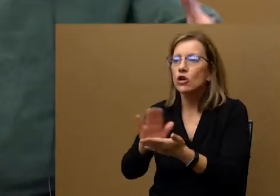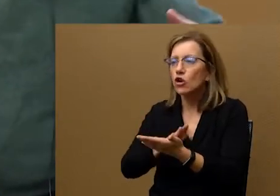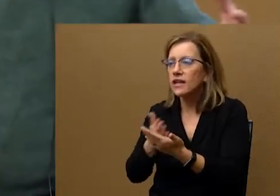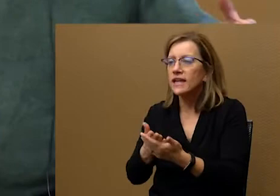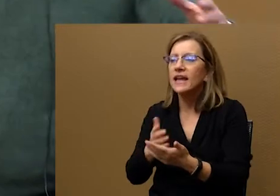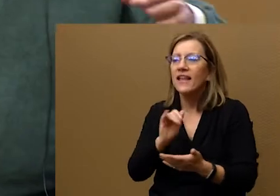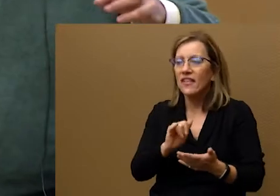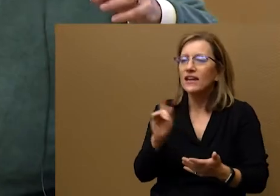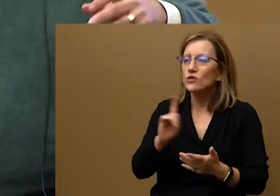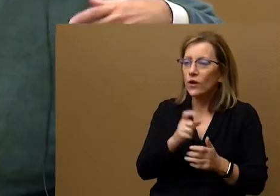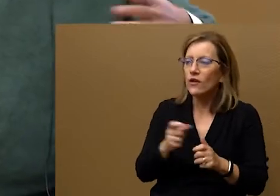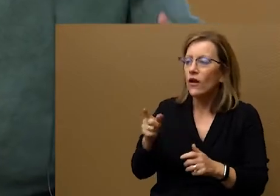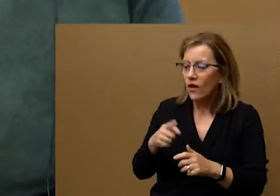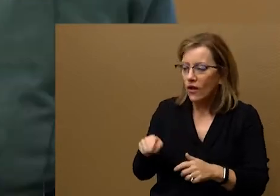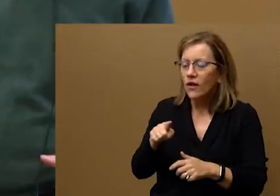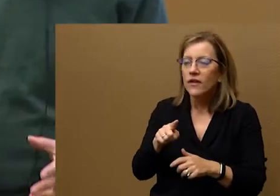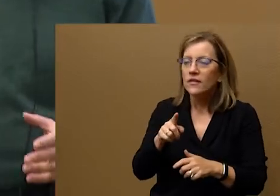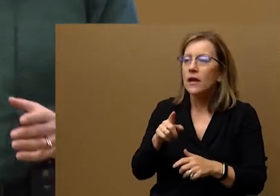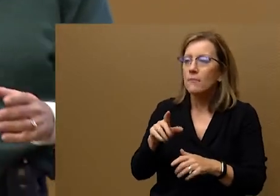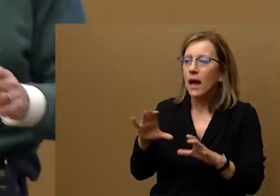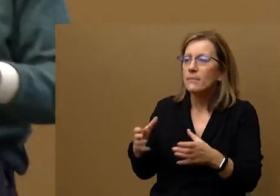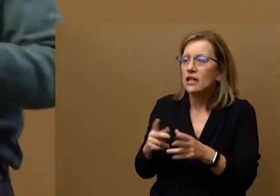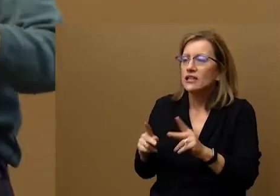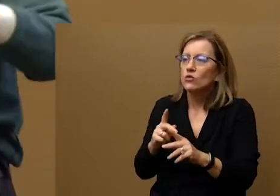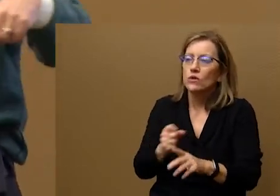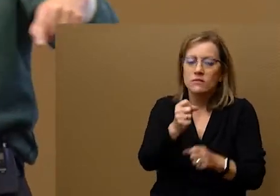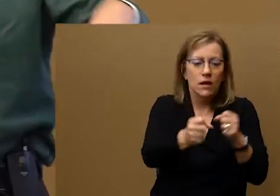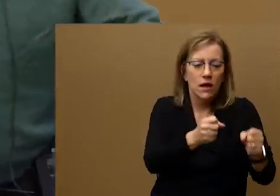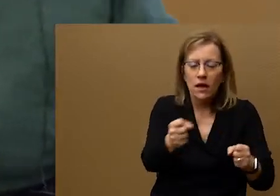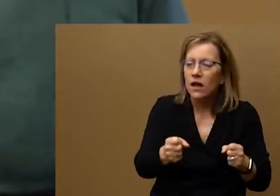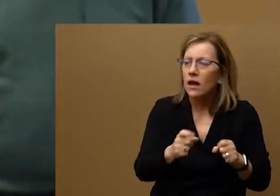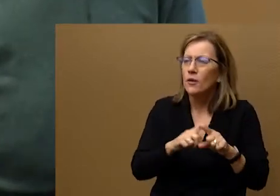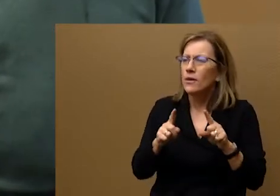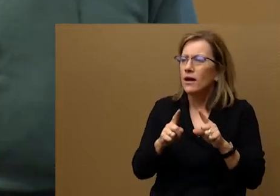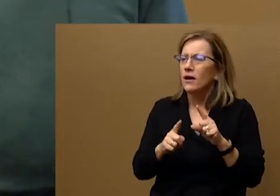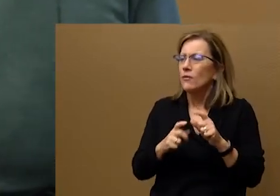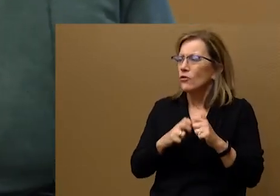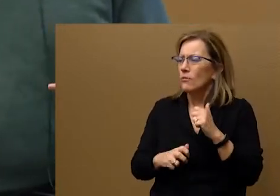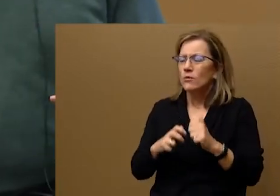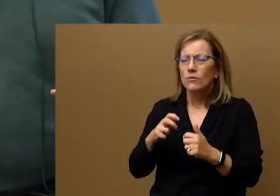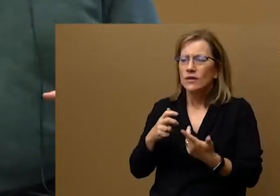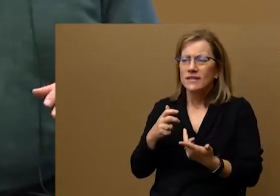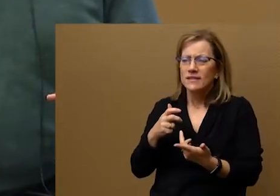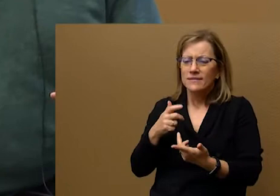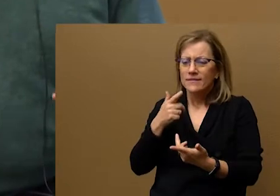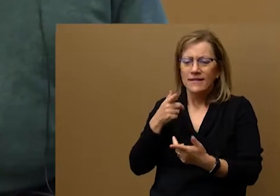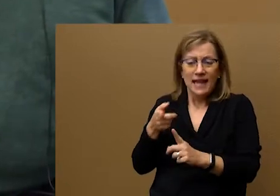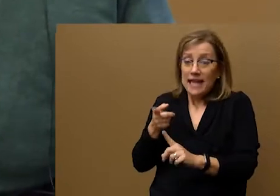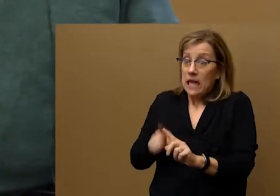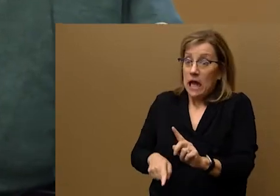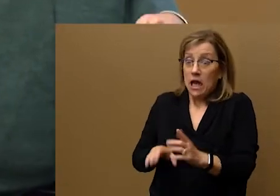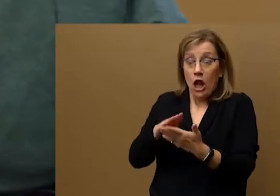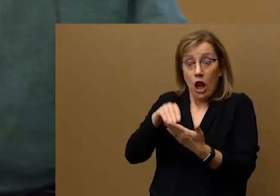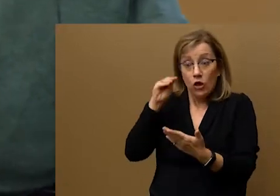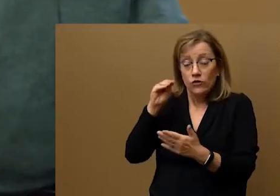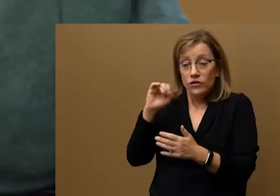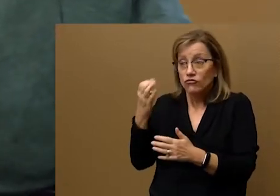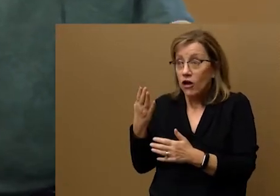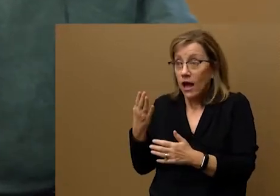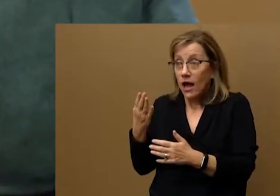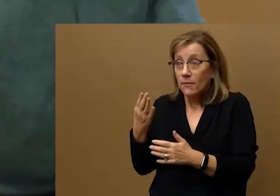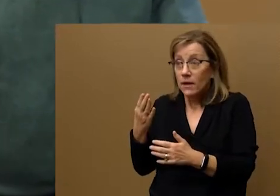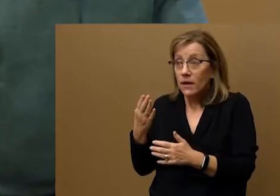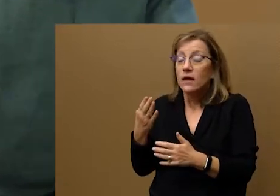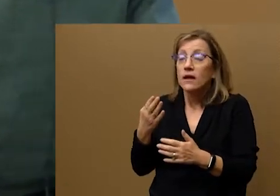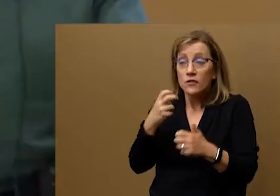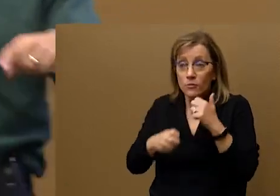cleaning, cooking, something like that, unskilled cooking. The problem was almost never that the person couldn't learn the job.